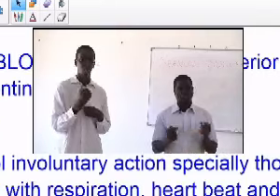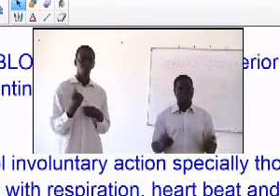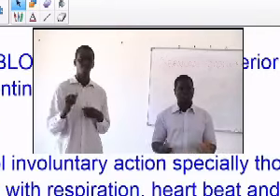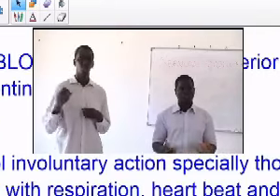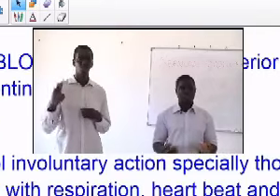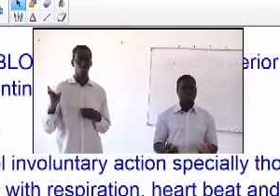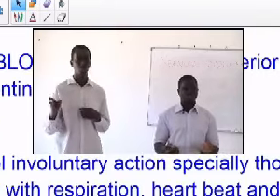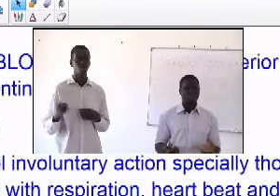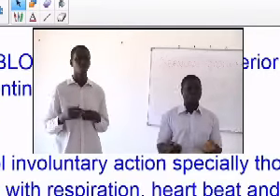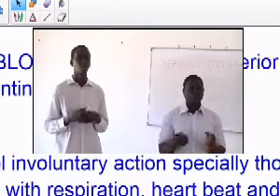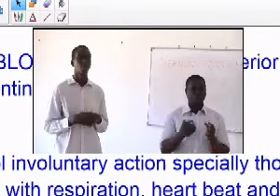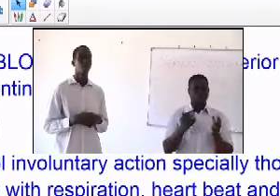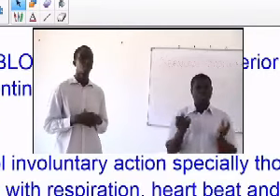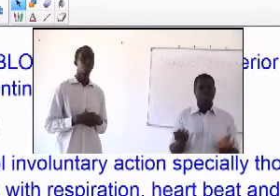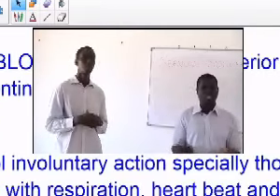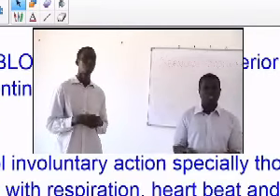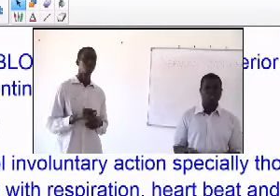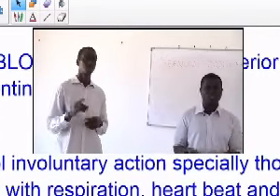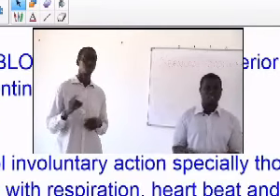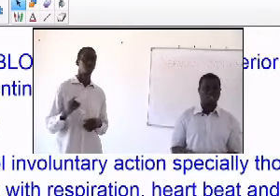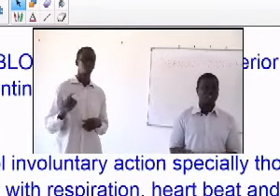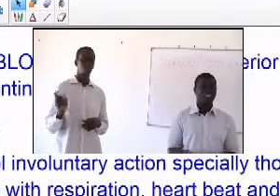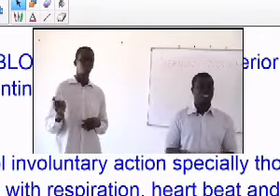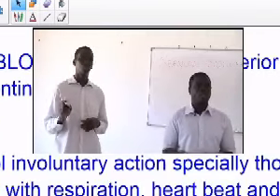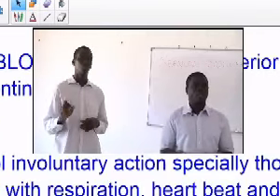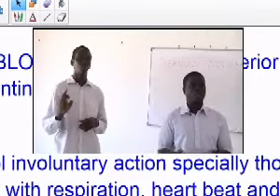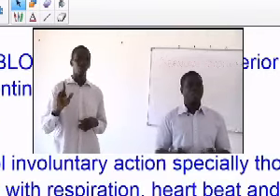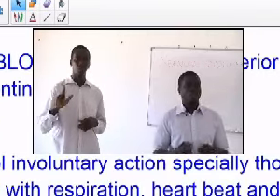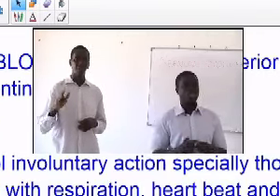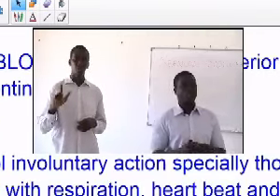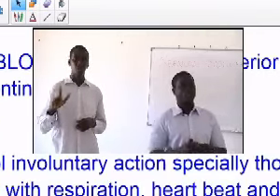and the systole. The diastole, you talk